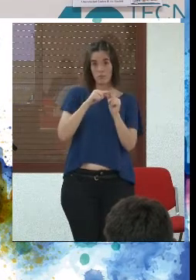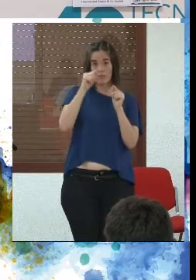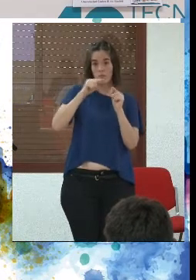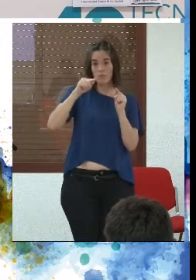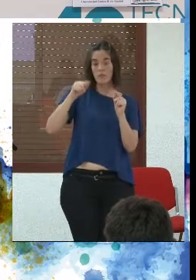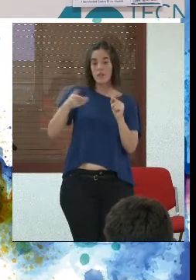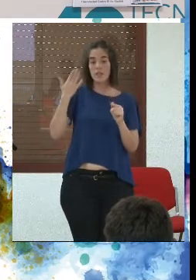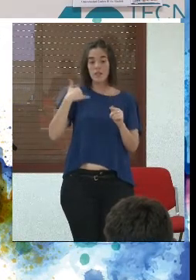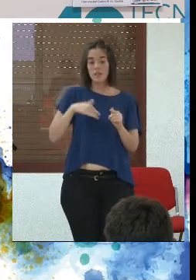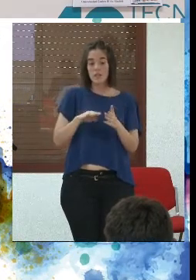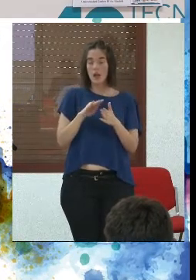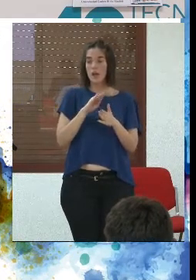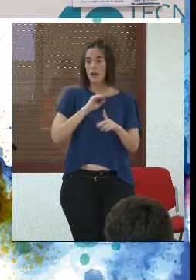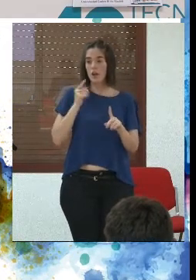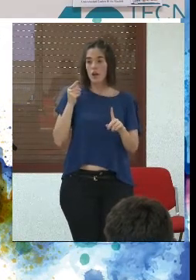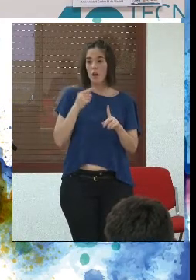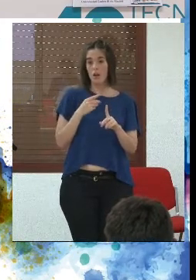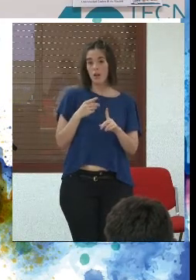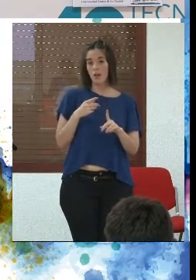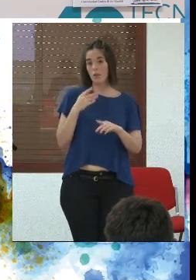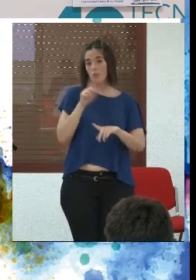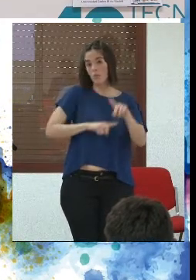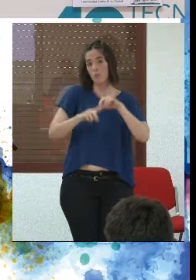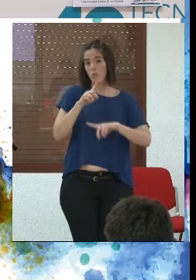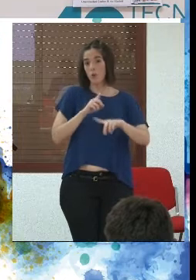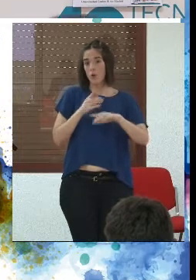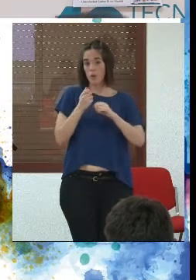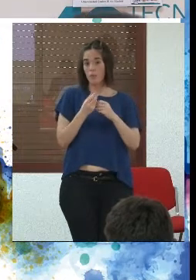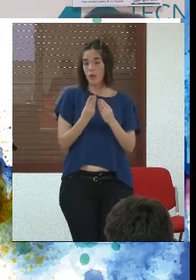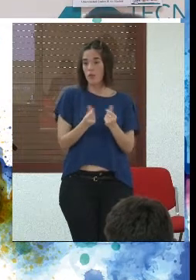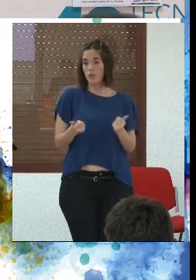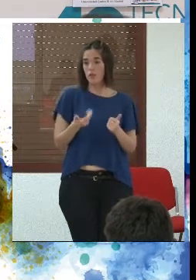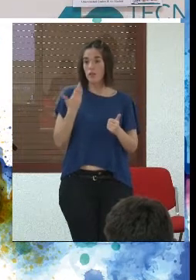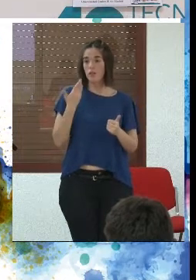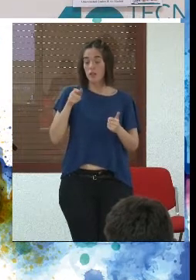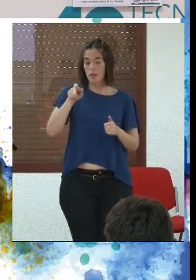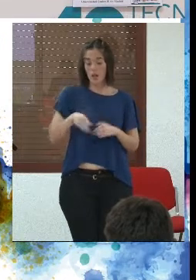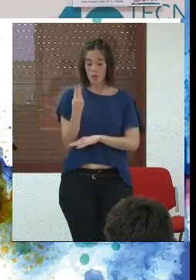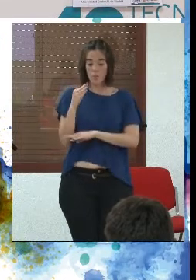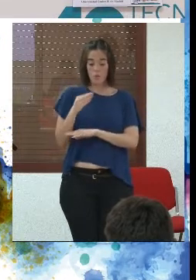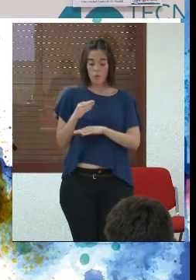the electroencephalogram, the avatar can advance on the video game.